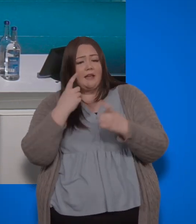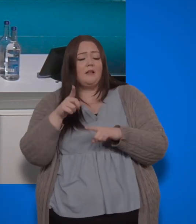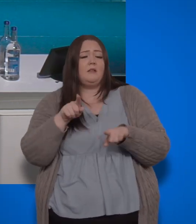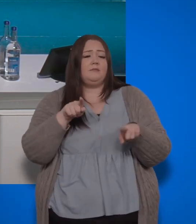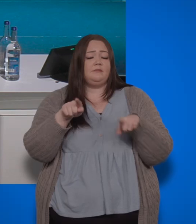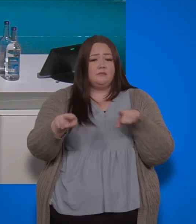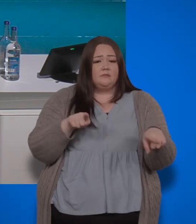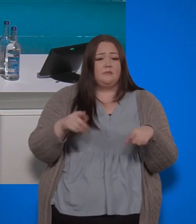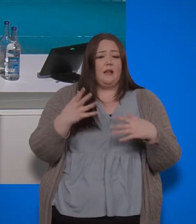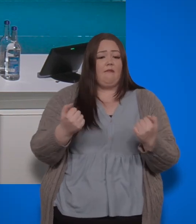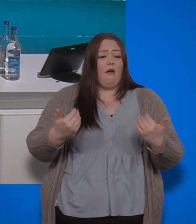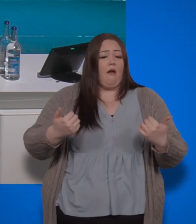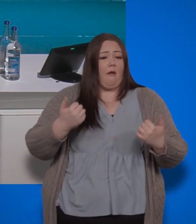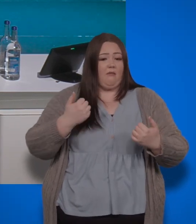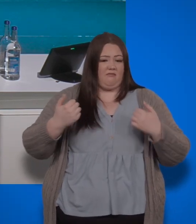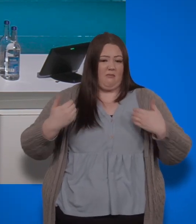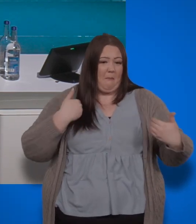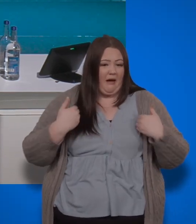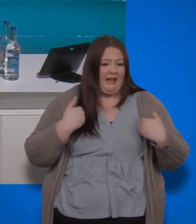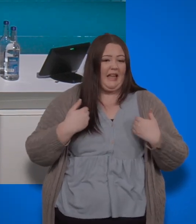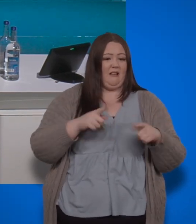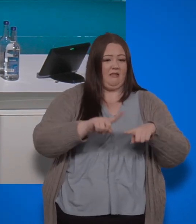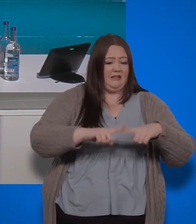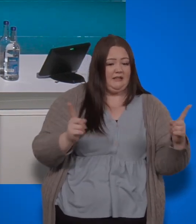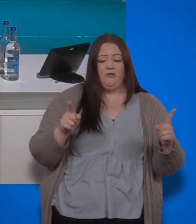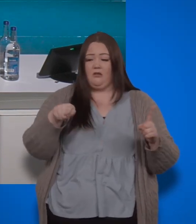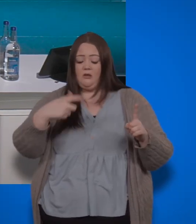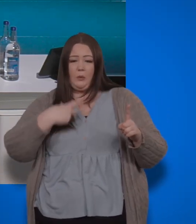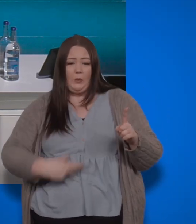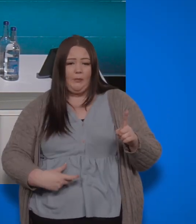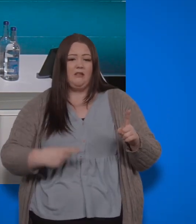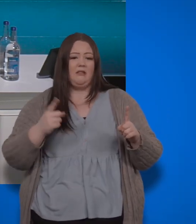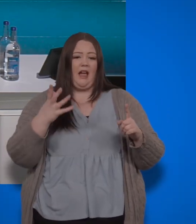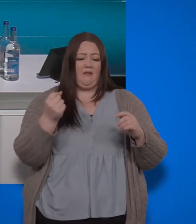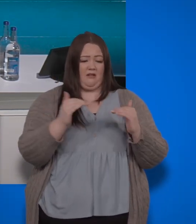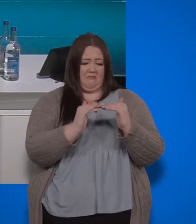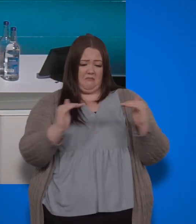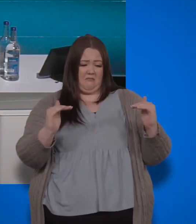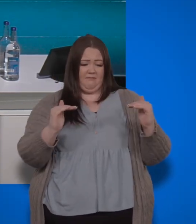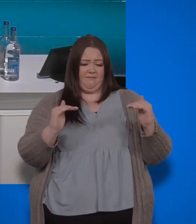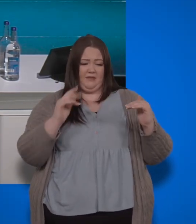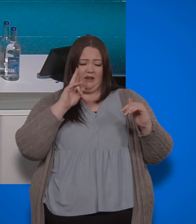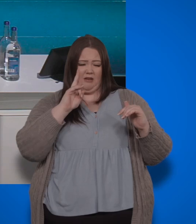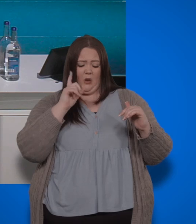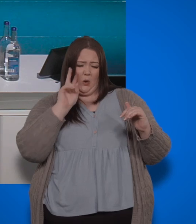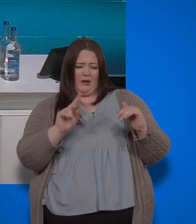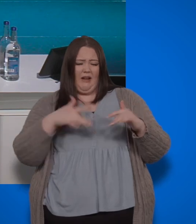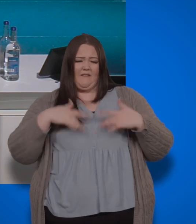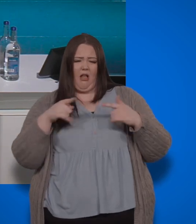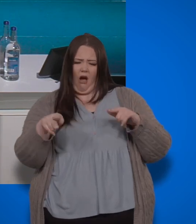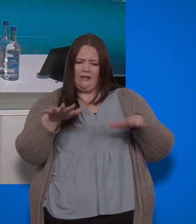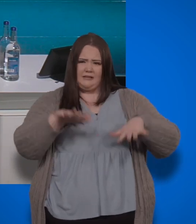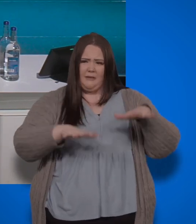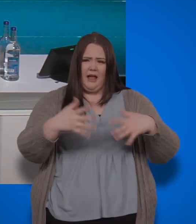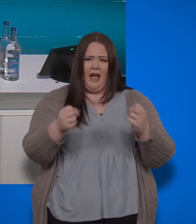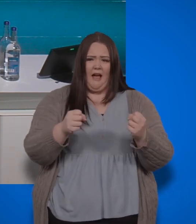although the differences between chimpanzees and human beings seem at one level to be quite